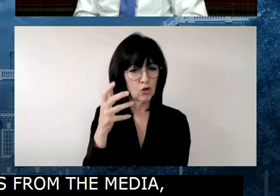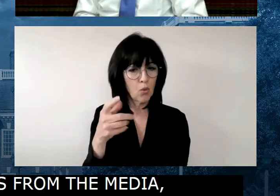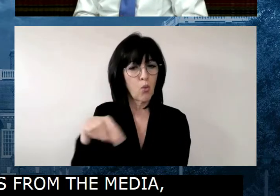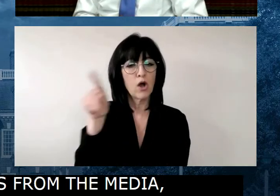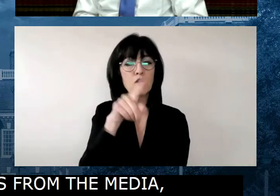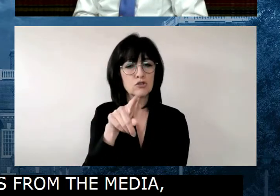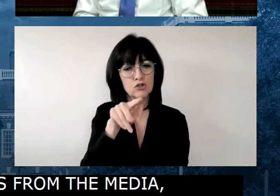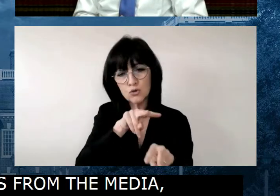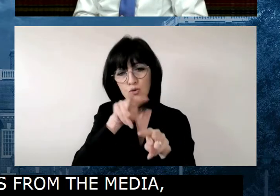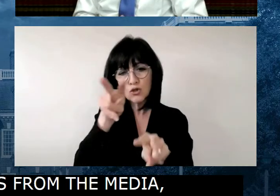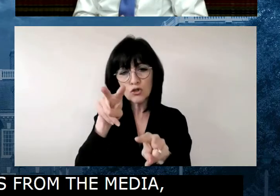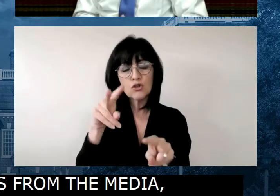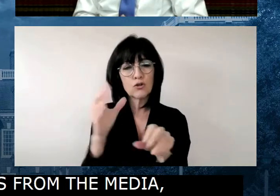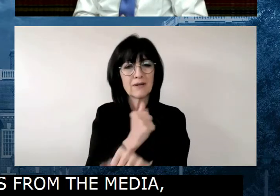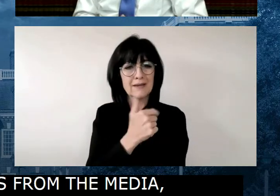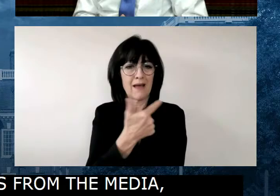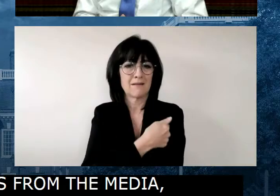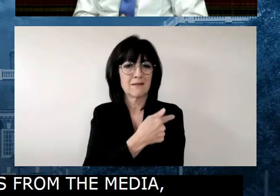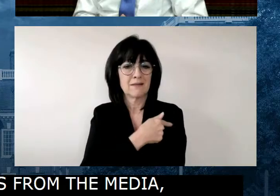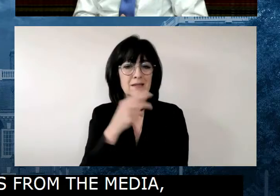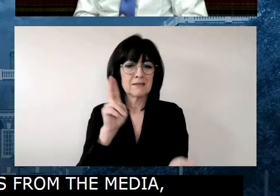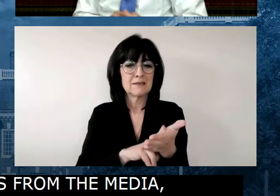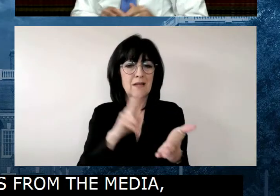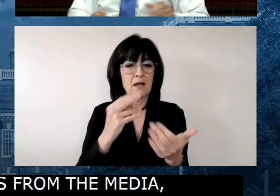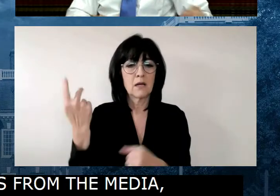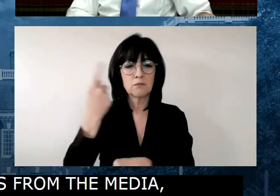de.gov/getmyvaccine, or you can call the number